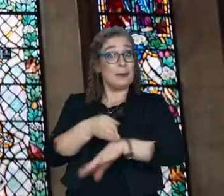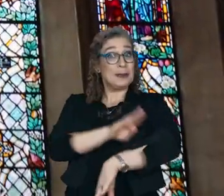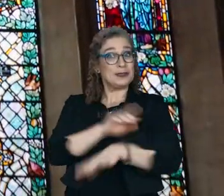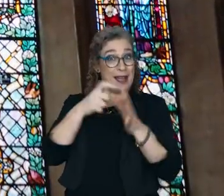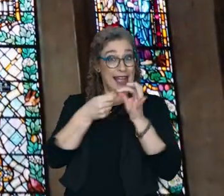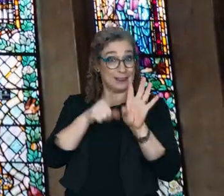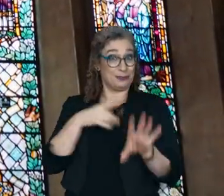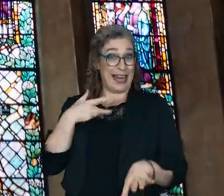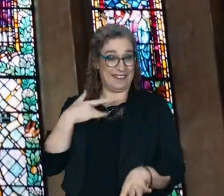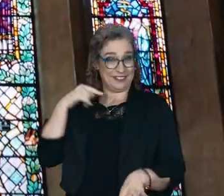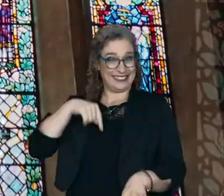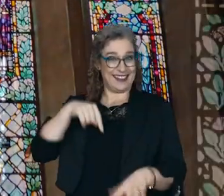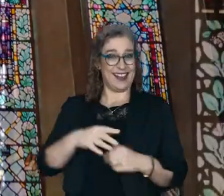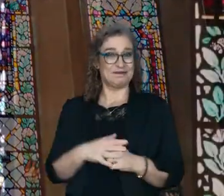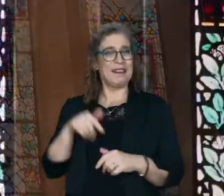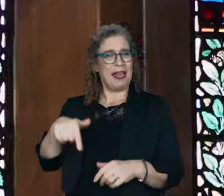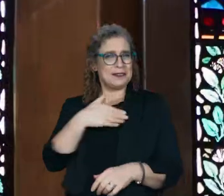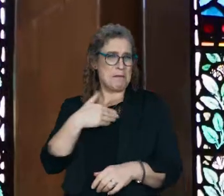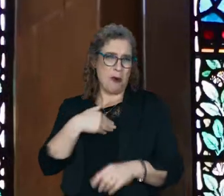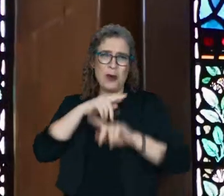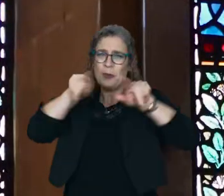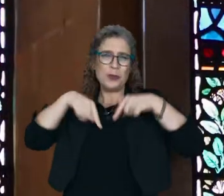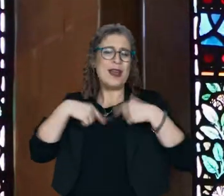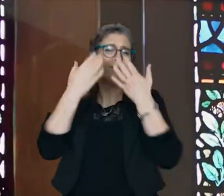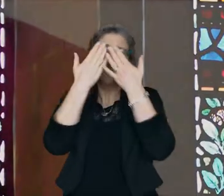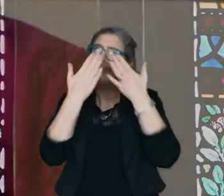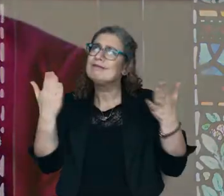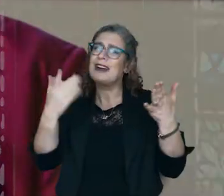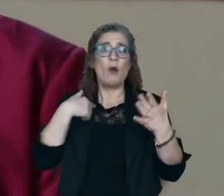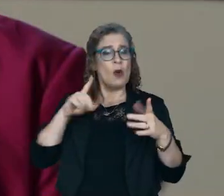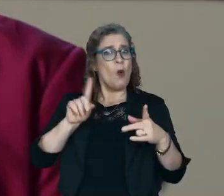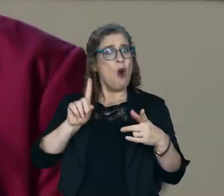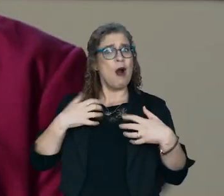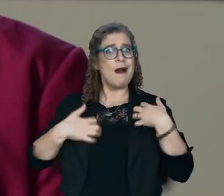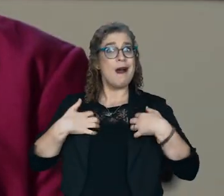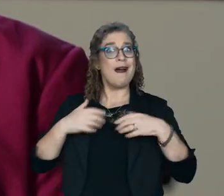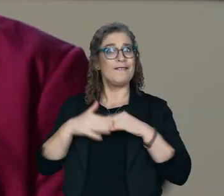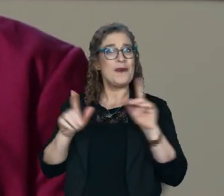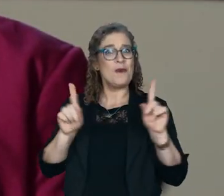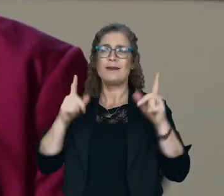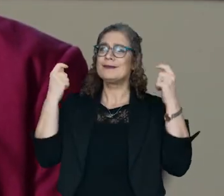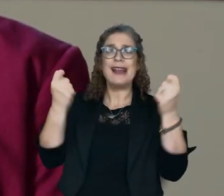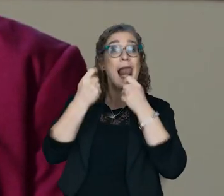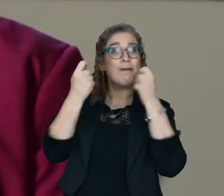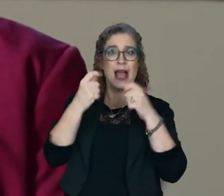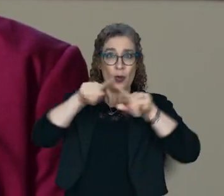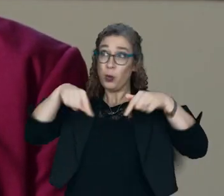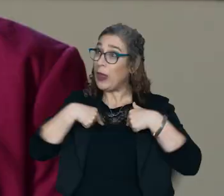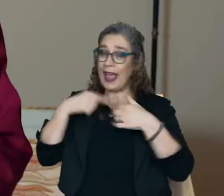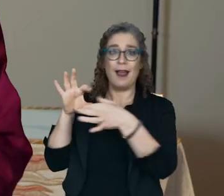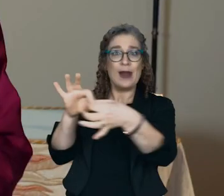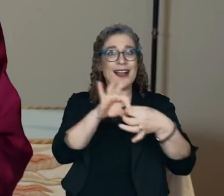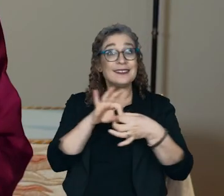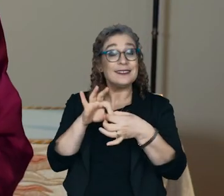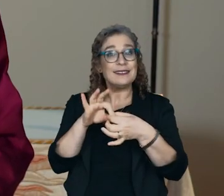this morning, which celebrates the joy of connectedness of the Anglican Communion,